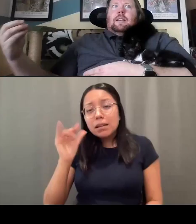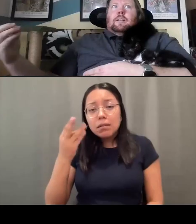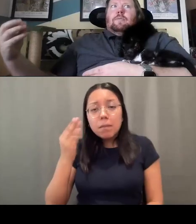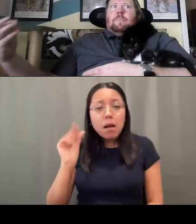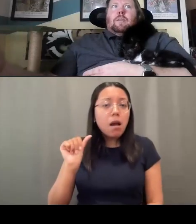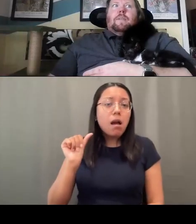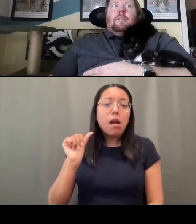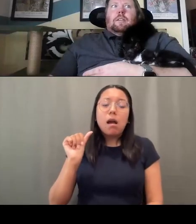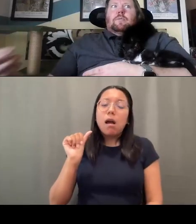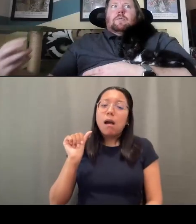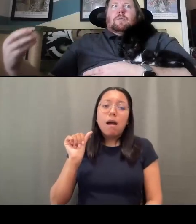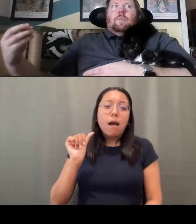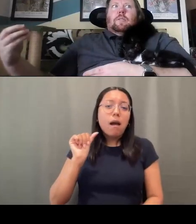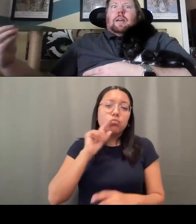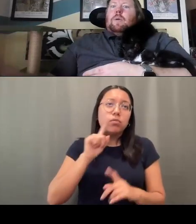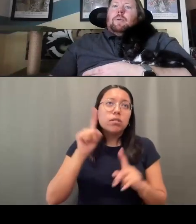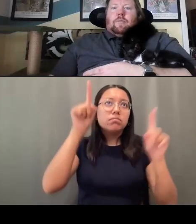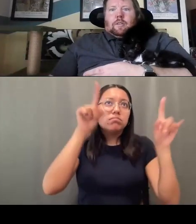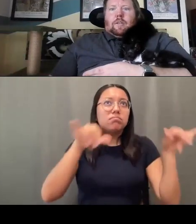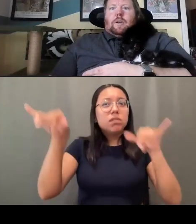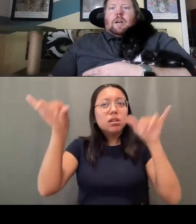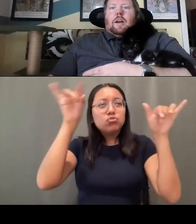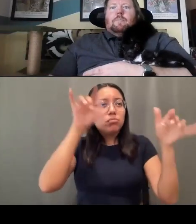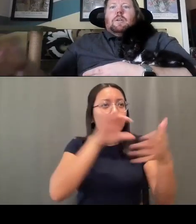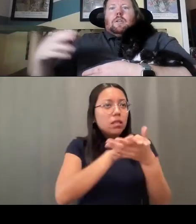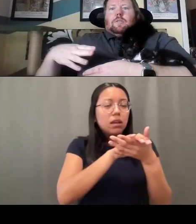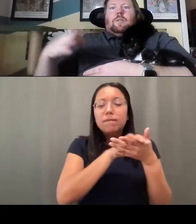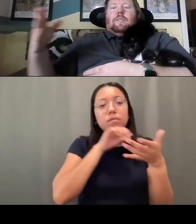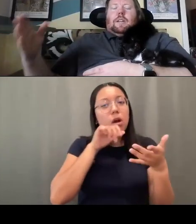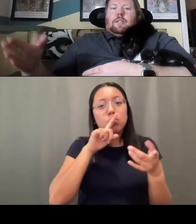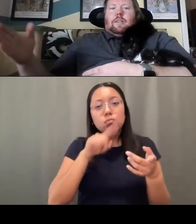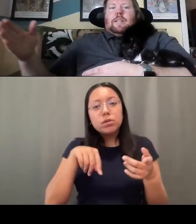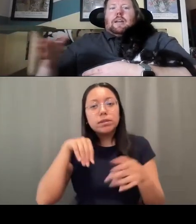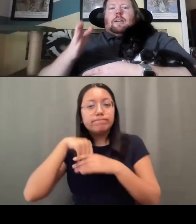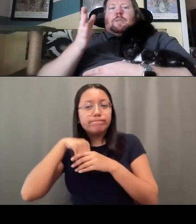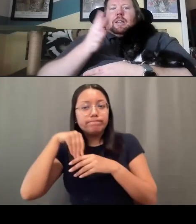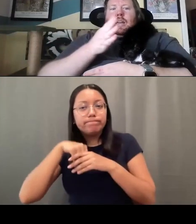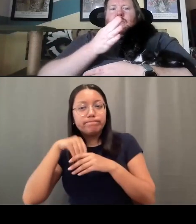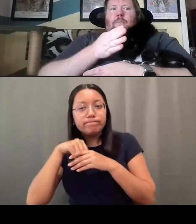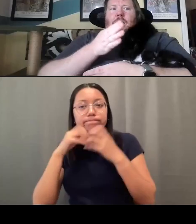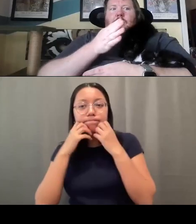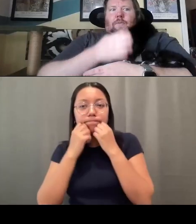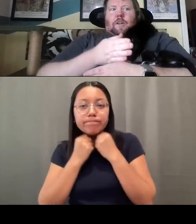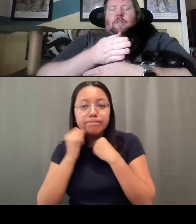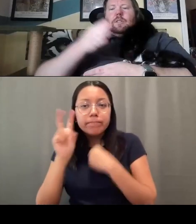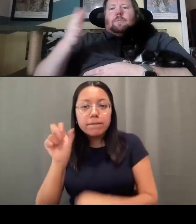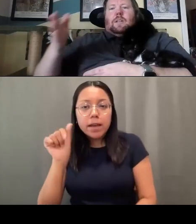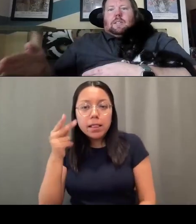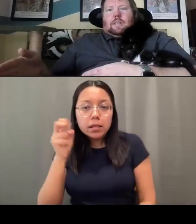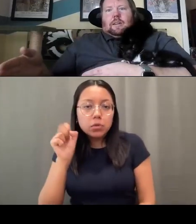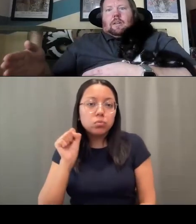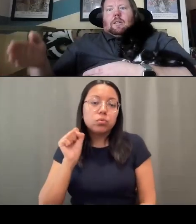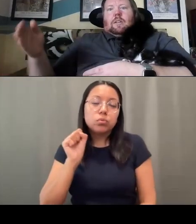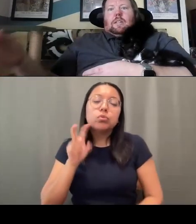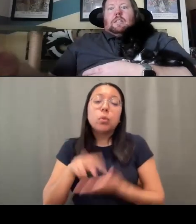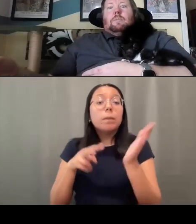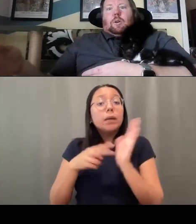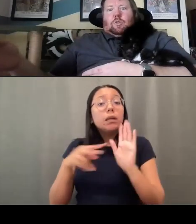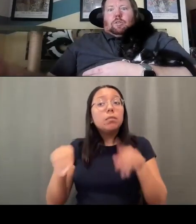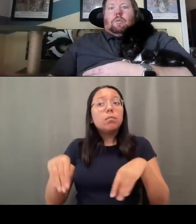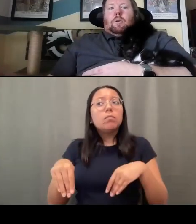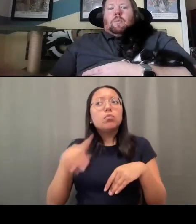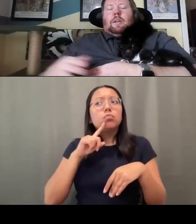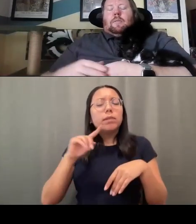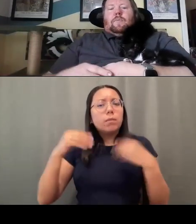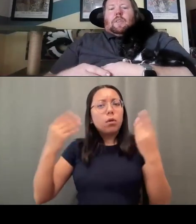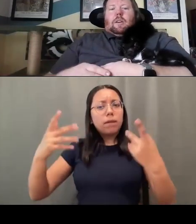not necessarily from our values or like what we've learned over time. So giving ourselves that time to get from that first response to the